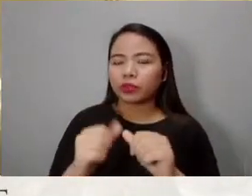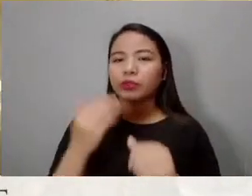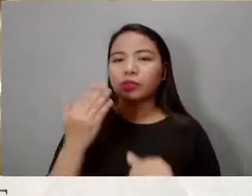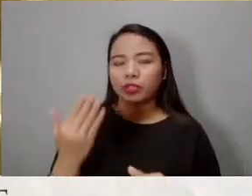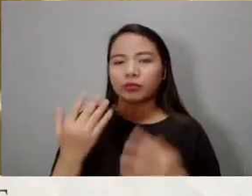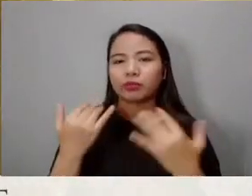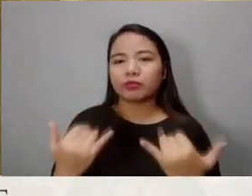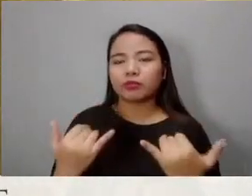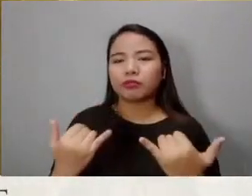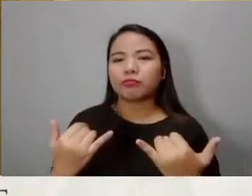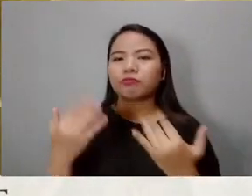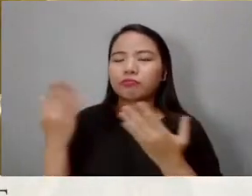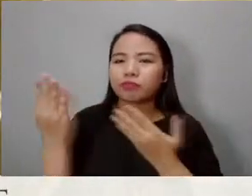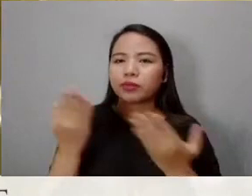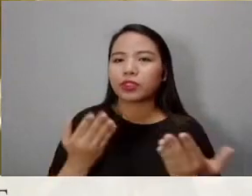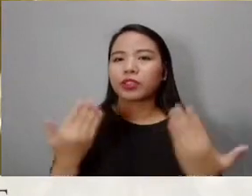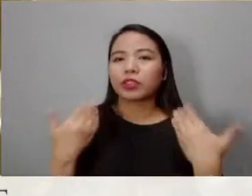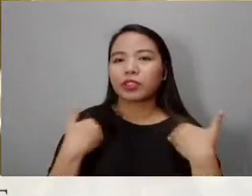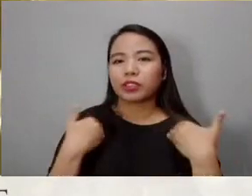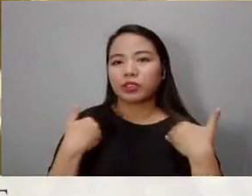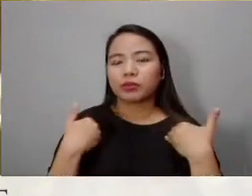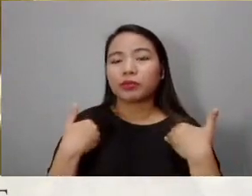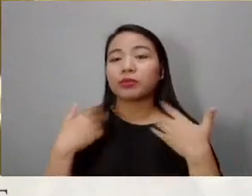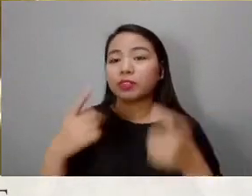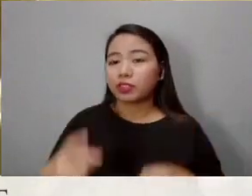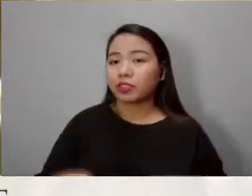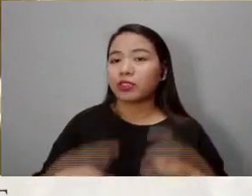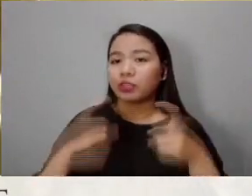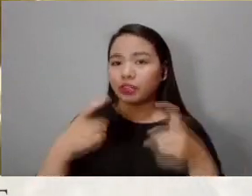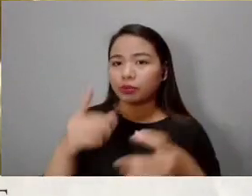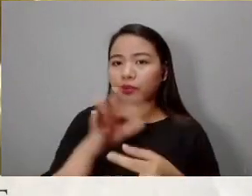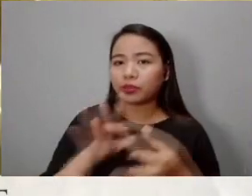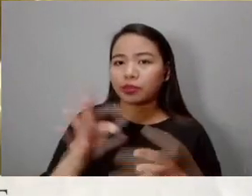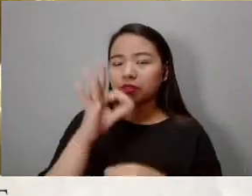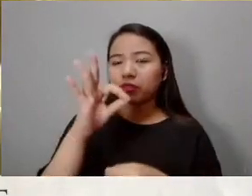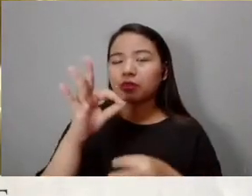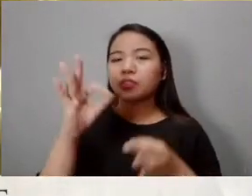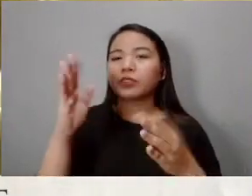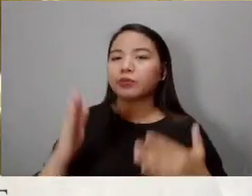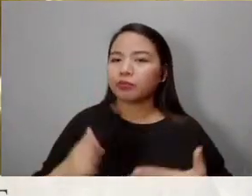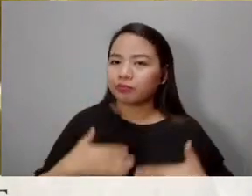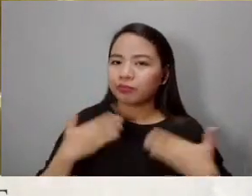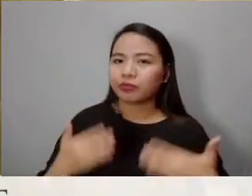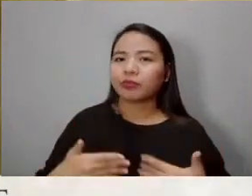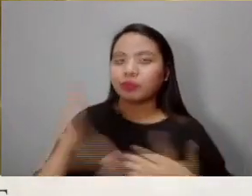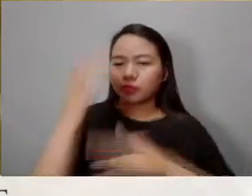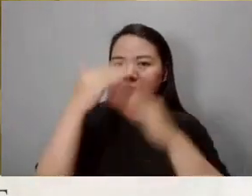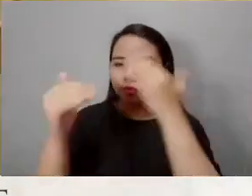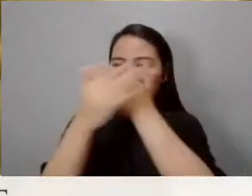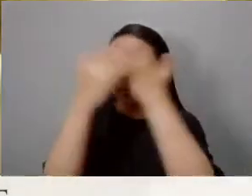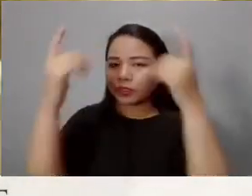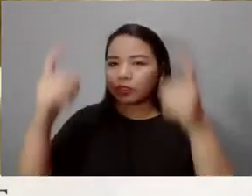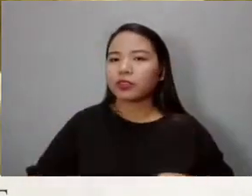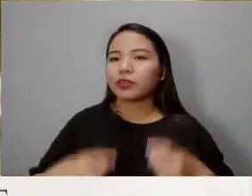away with you the gifts of spiritual joys and heavenly rewards. Amen.